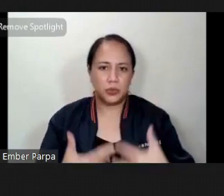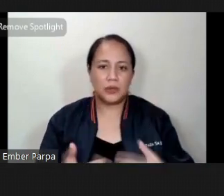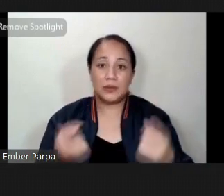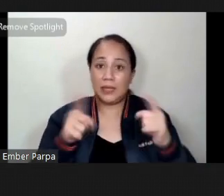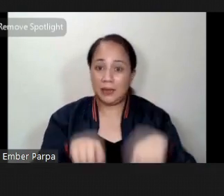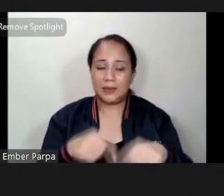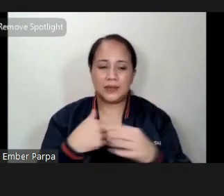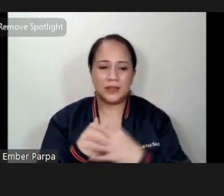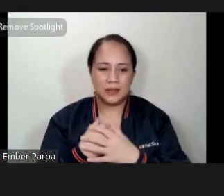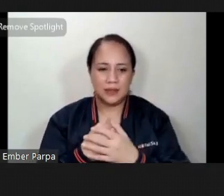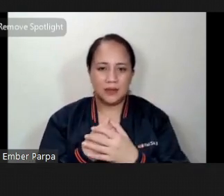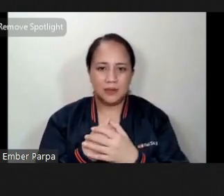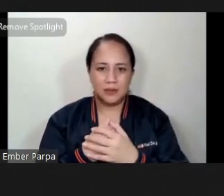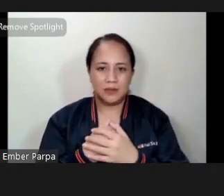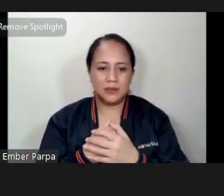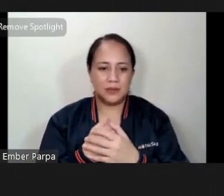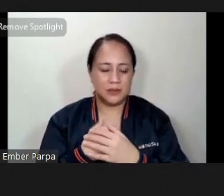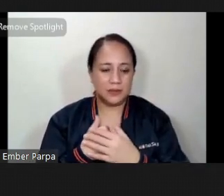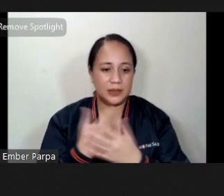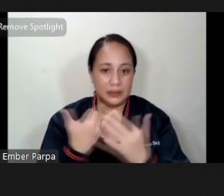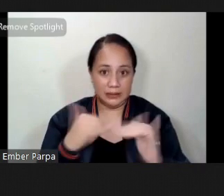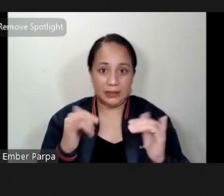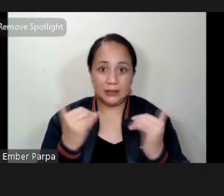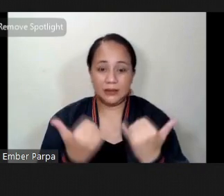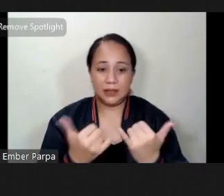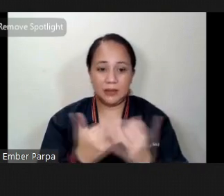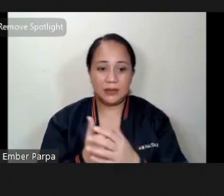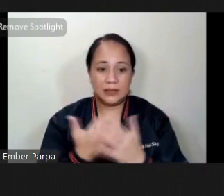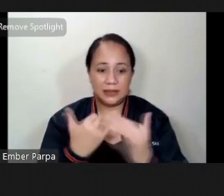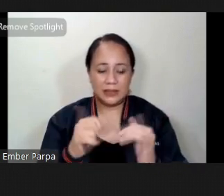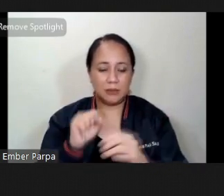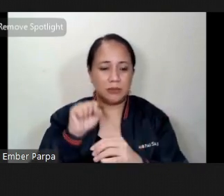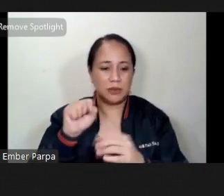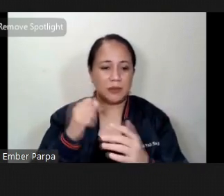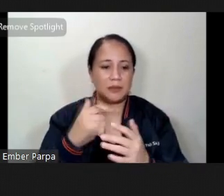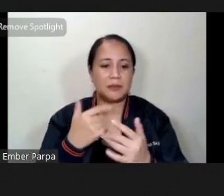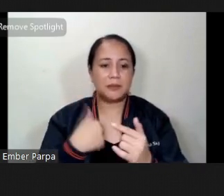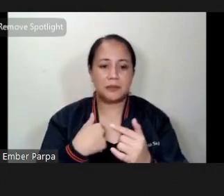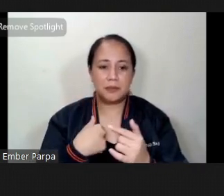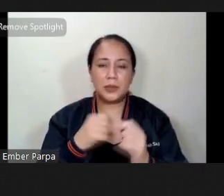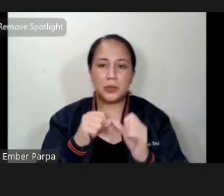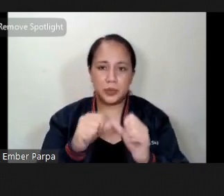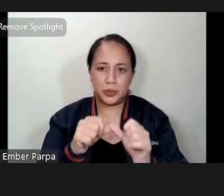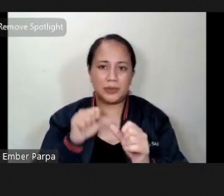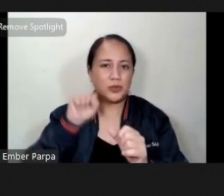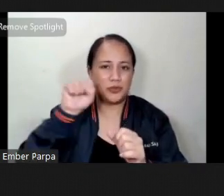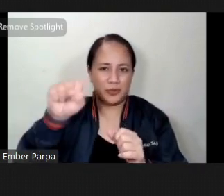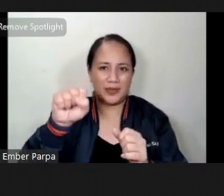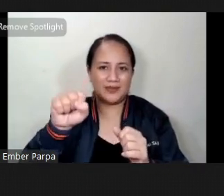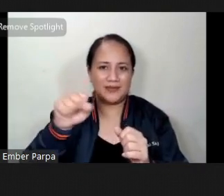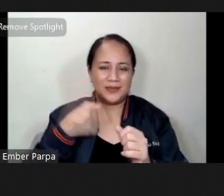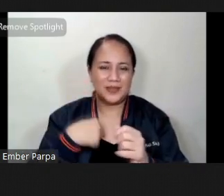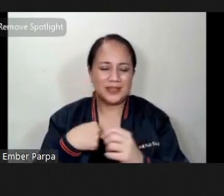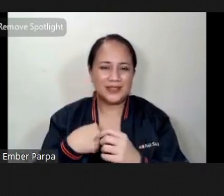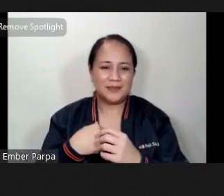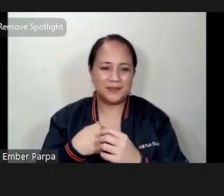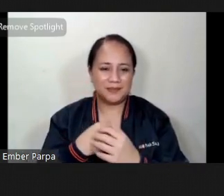me. Up until this day, I'm still fighting, and I will continue to fight these battles.